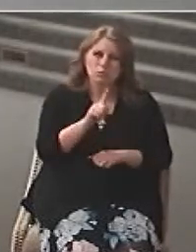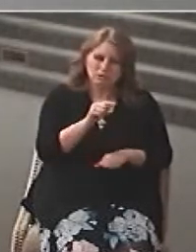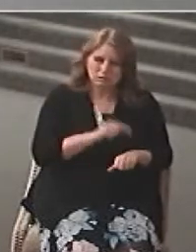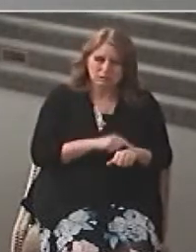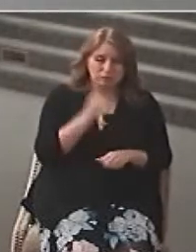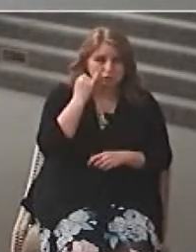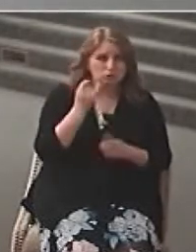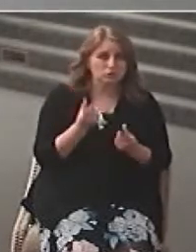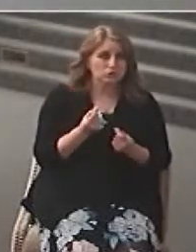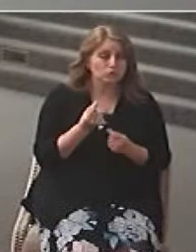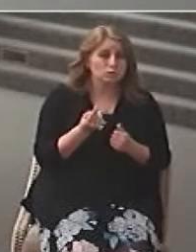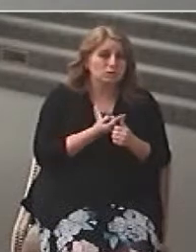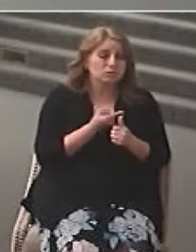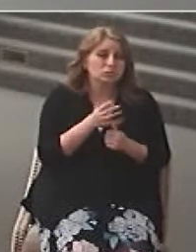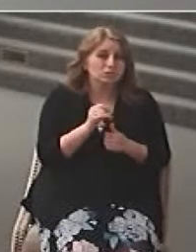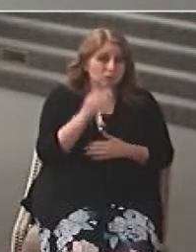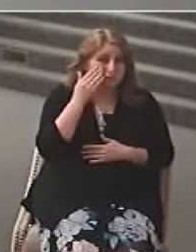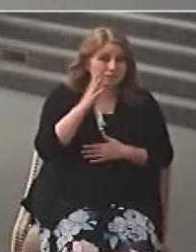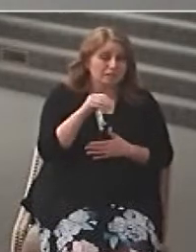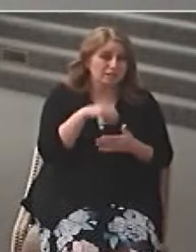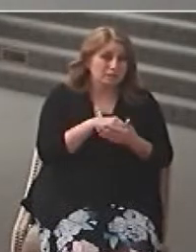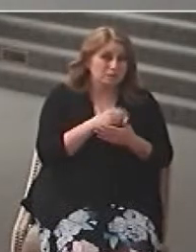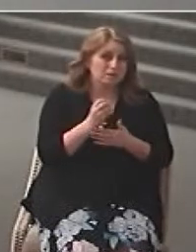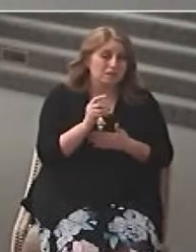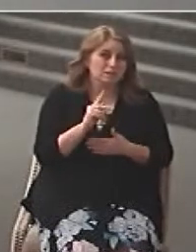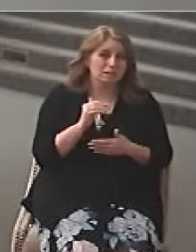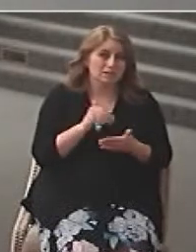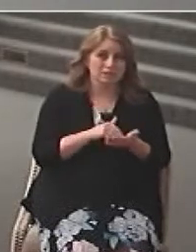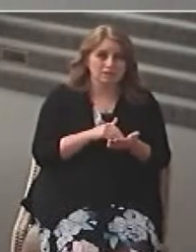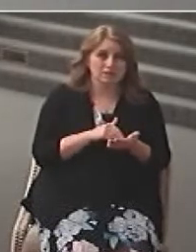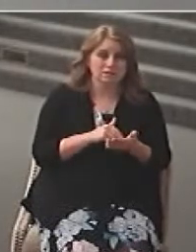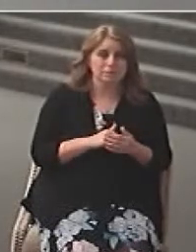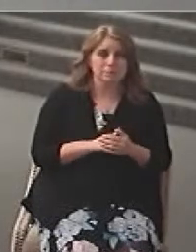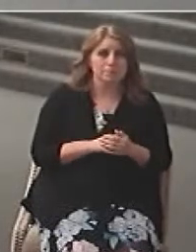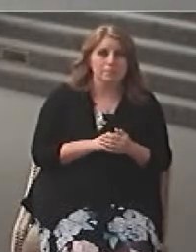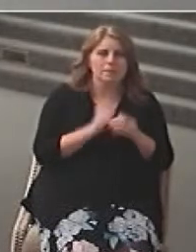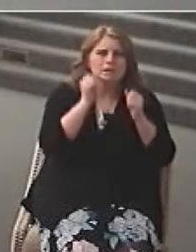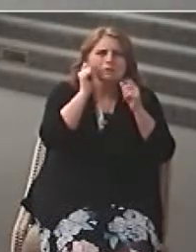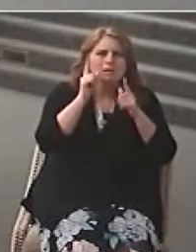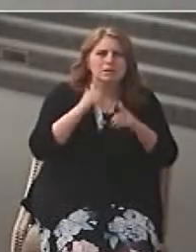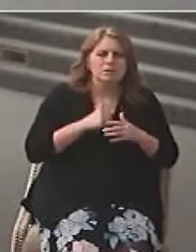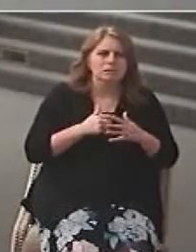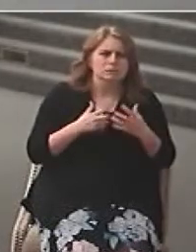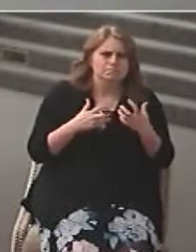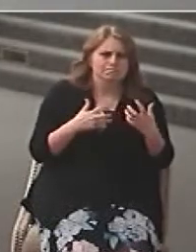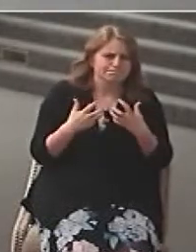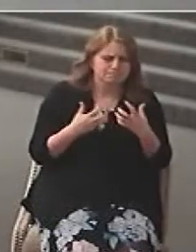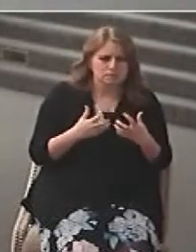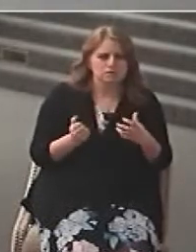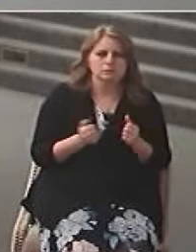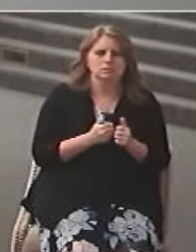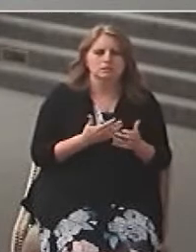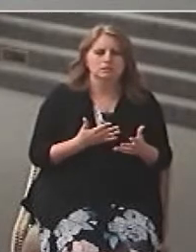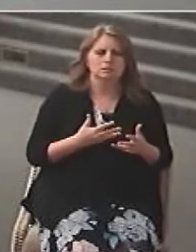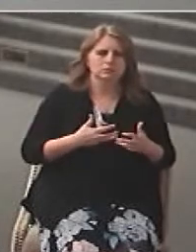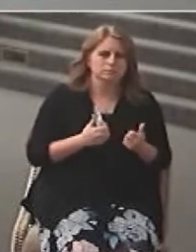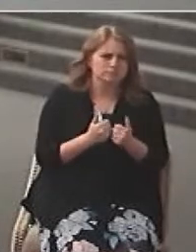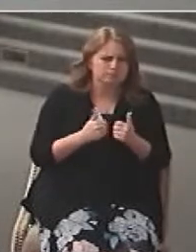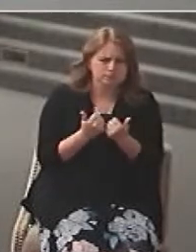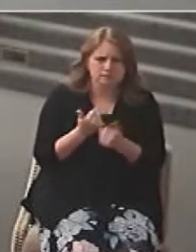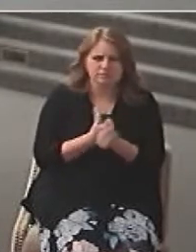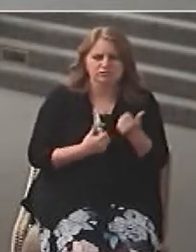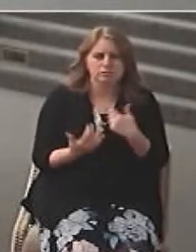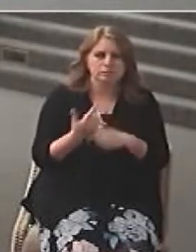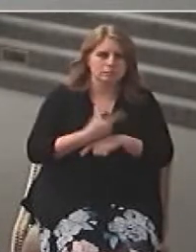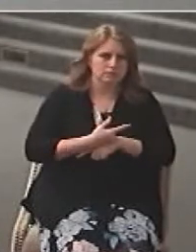once, you know that you're going to get back into it again. You wake up in the morning, you have to battle with these things, deal with these things every single